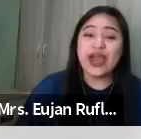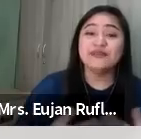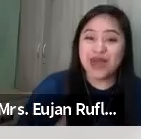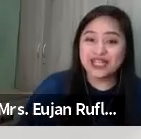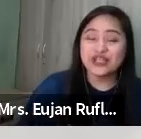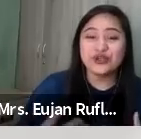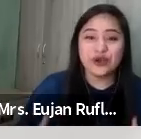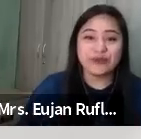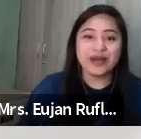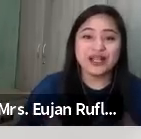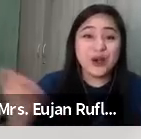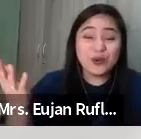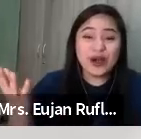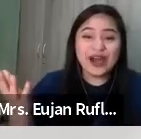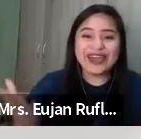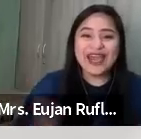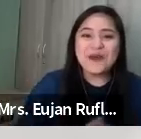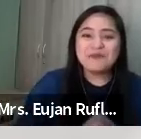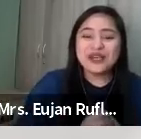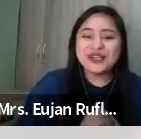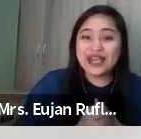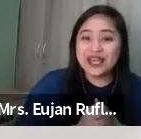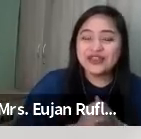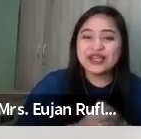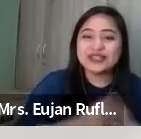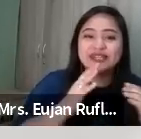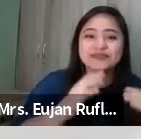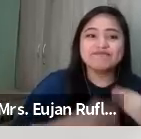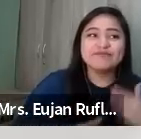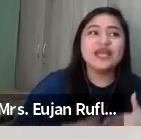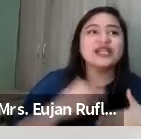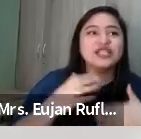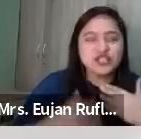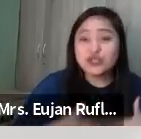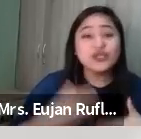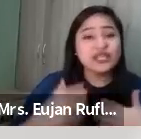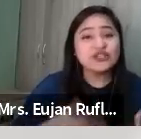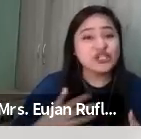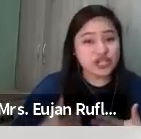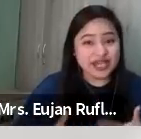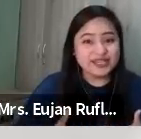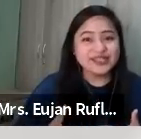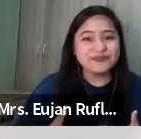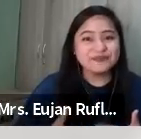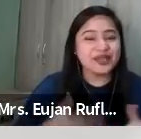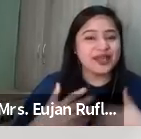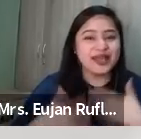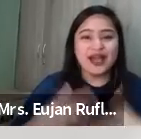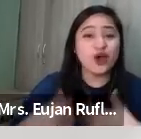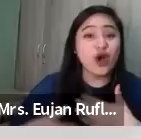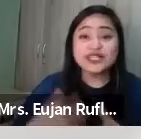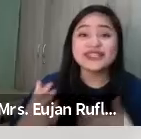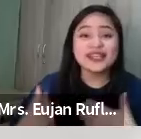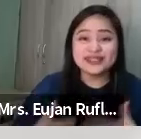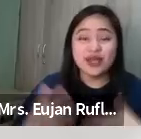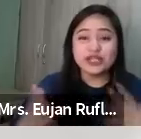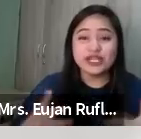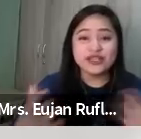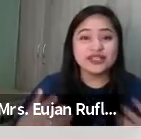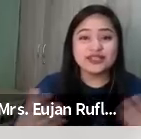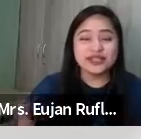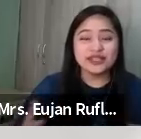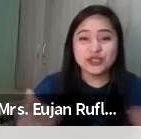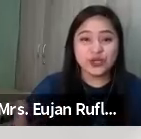new and better normal. Why? Because I think that you need to change. The